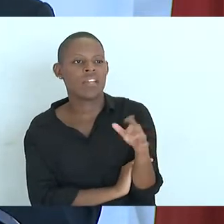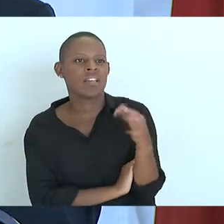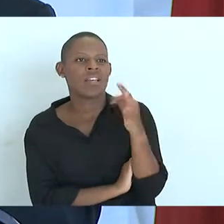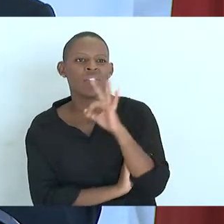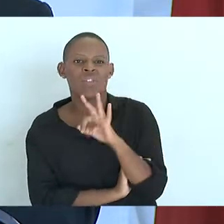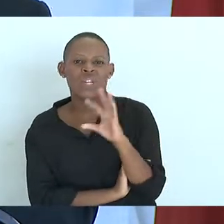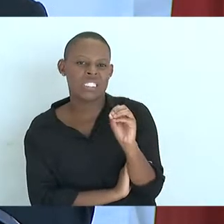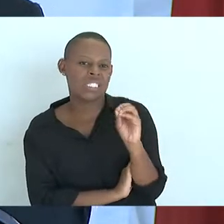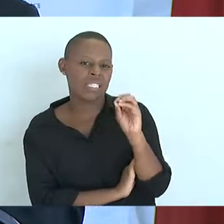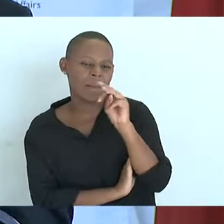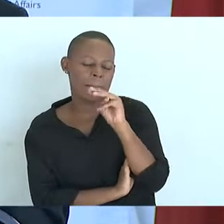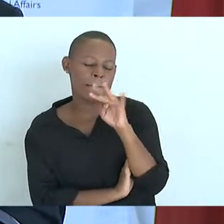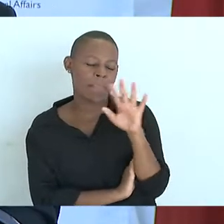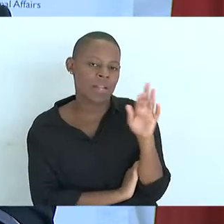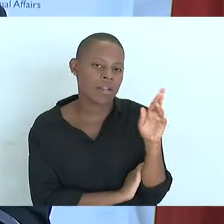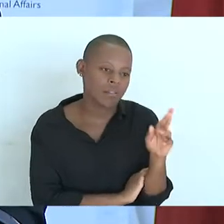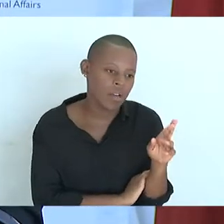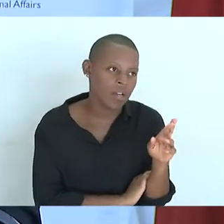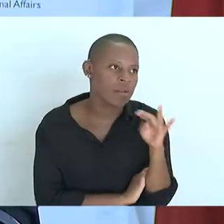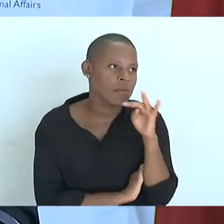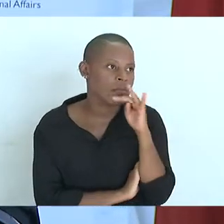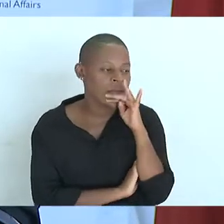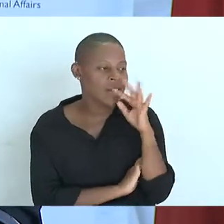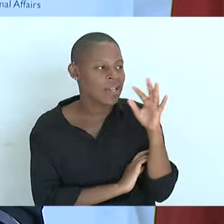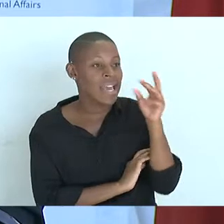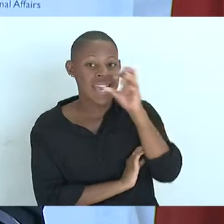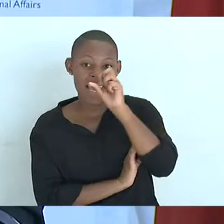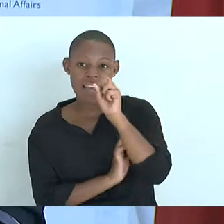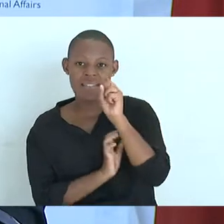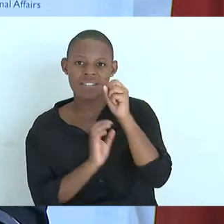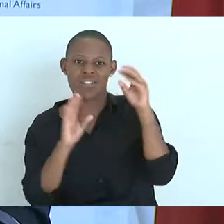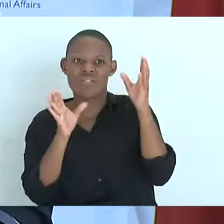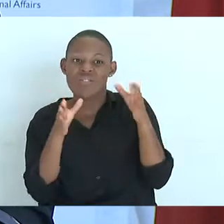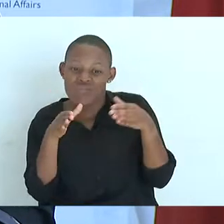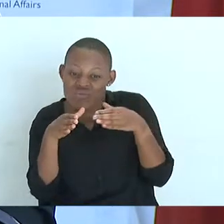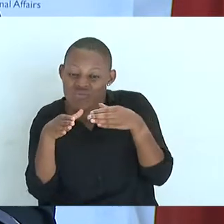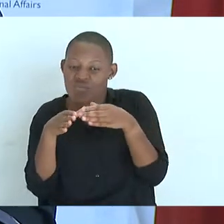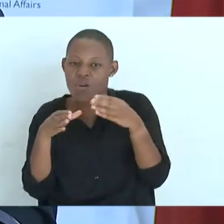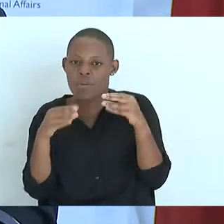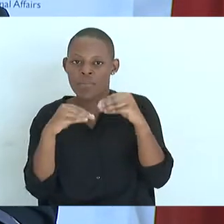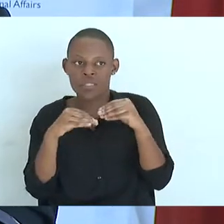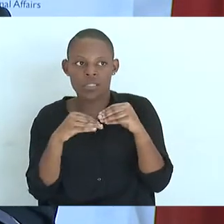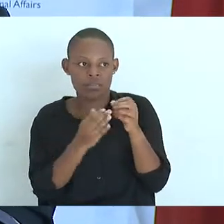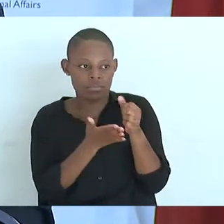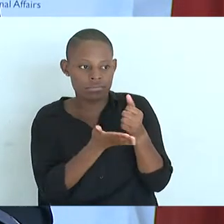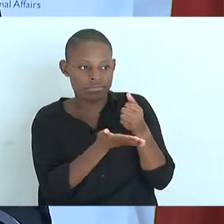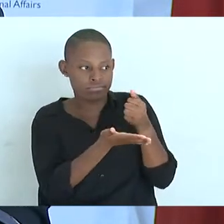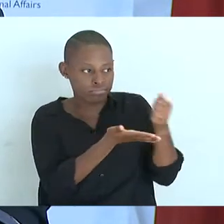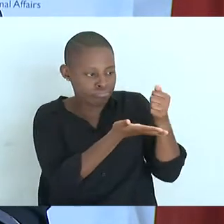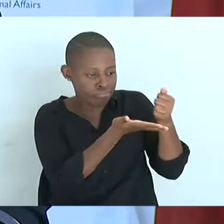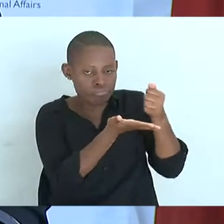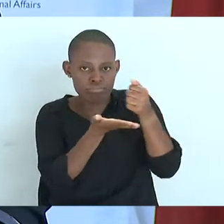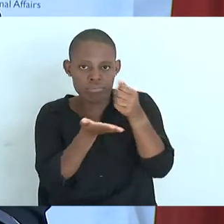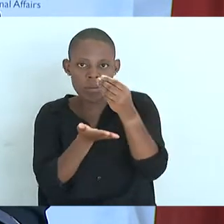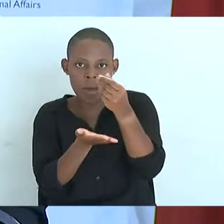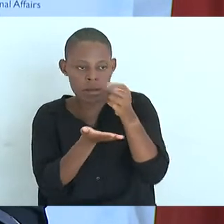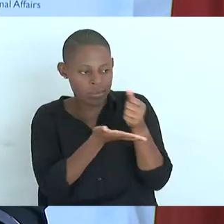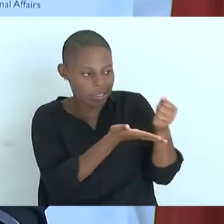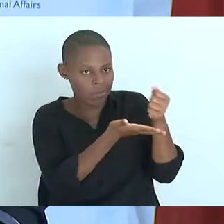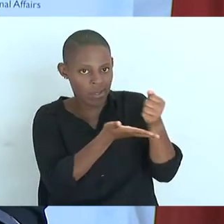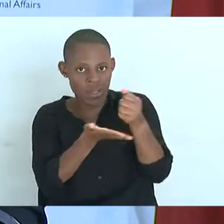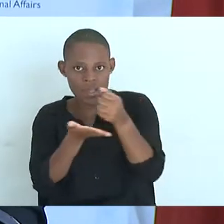been directed to over 1,000 SMMEs throughout the province. That allocation has been